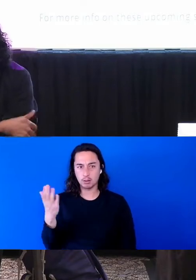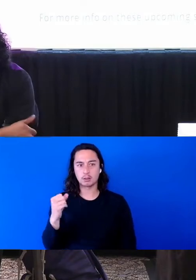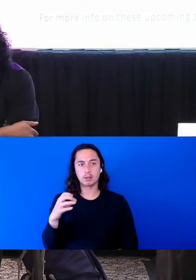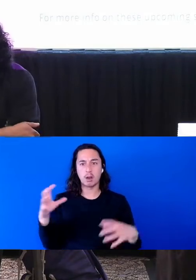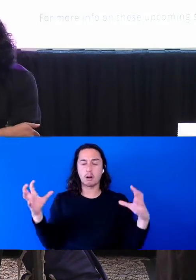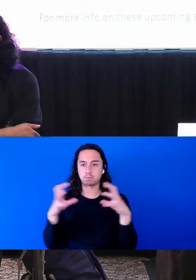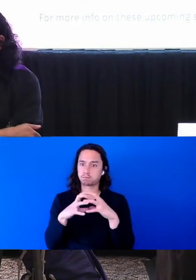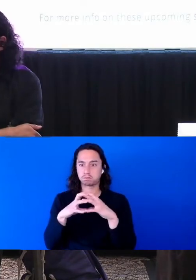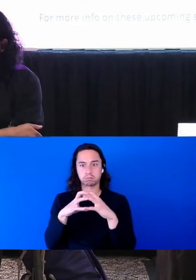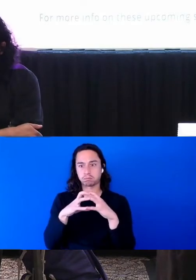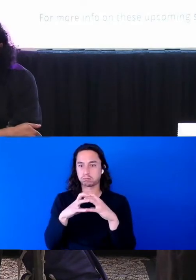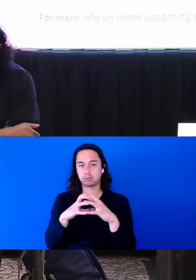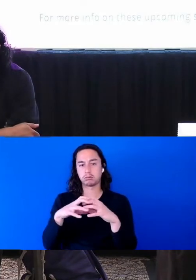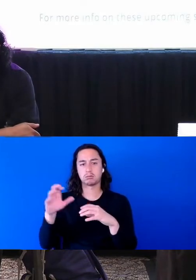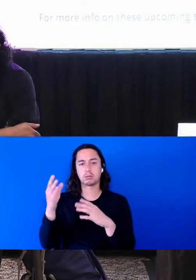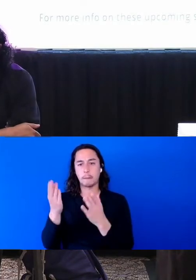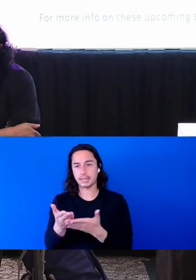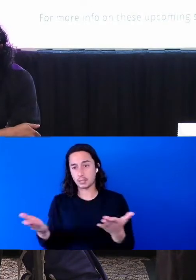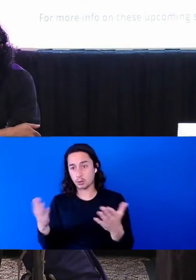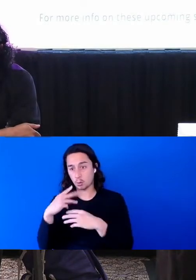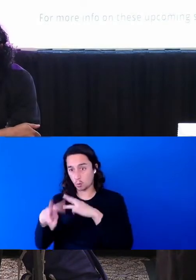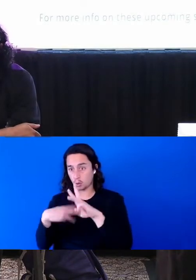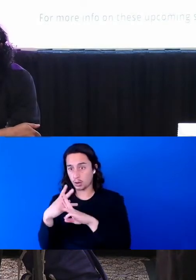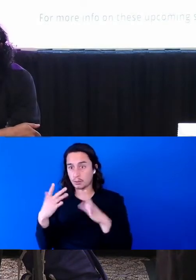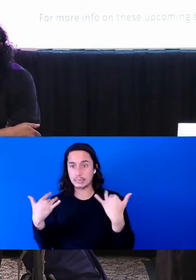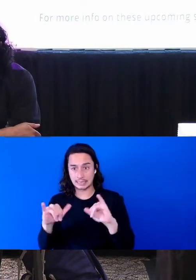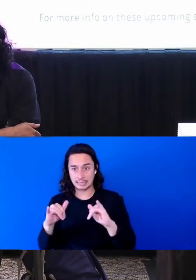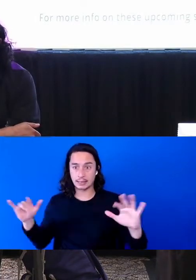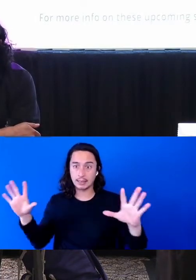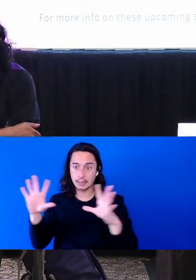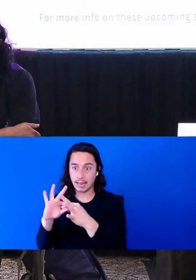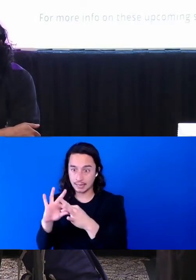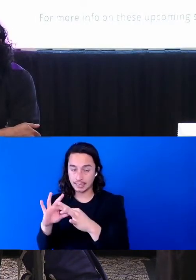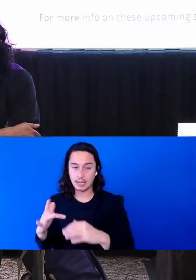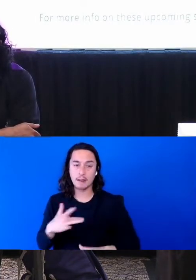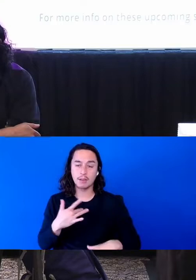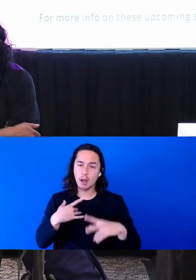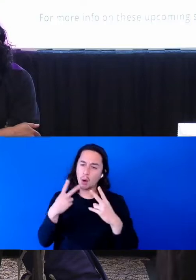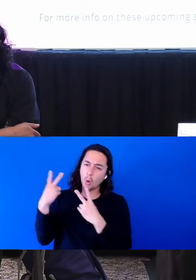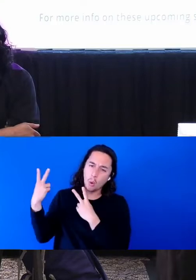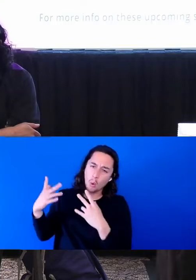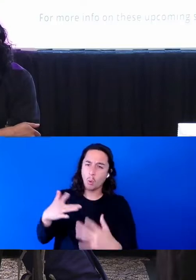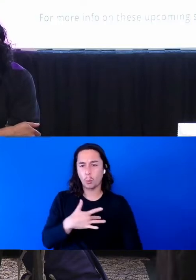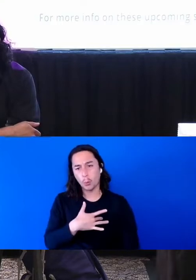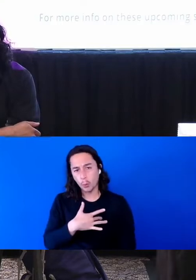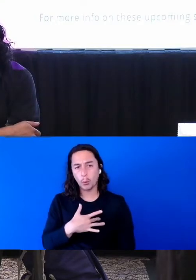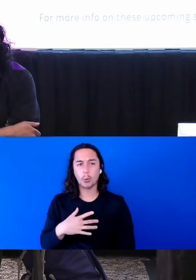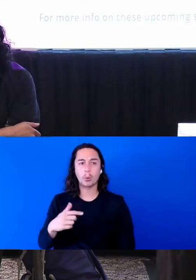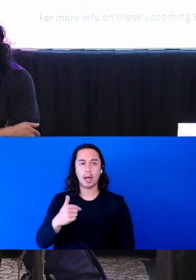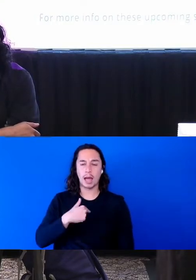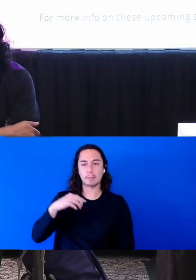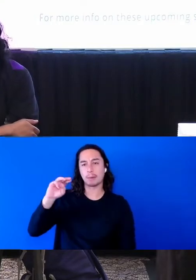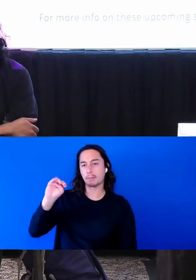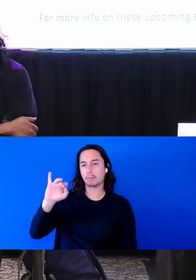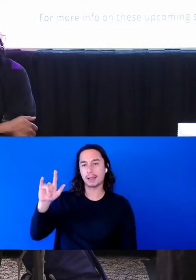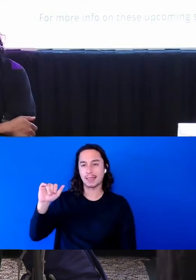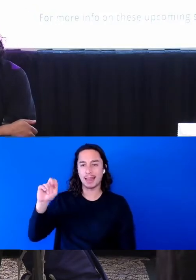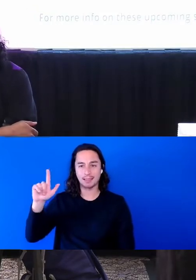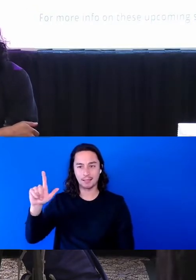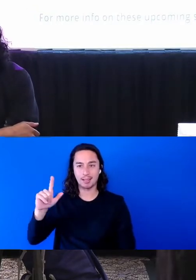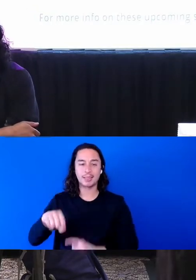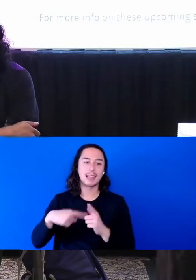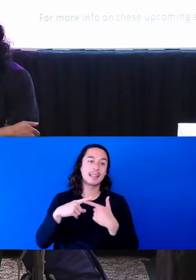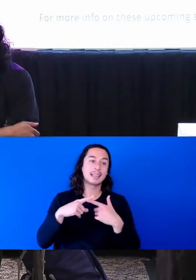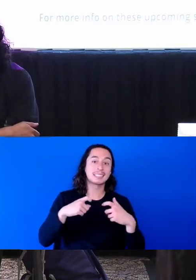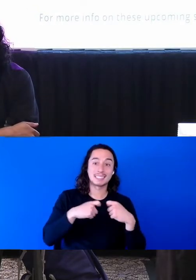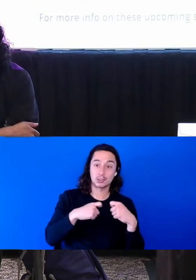material world that I'm still so connected to and almost nostalgic for being like a millennial, and then the digital world that feels